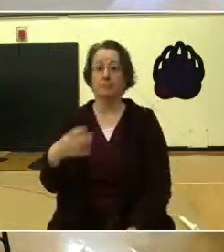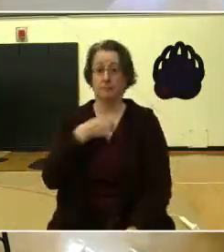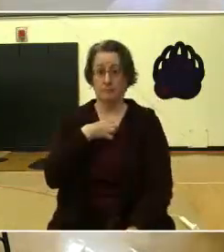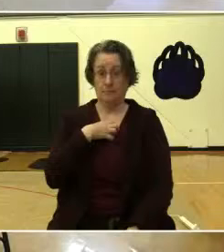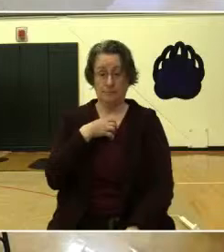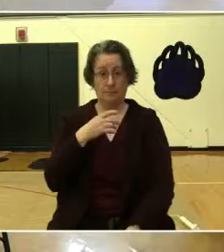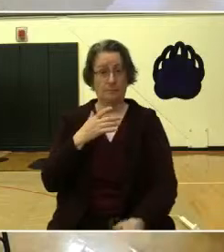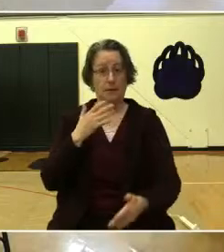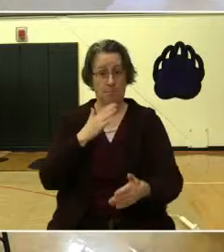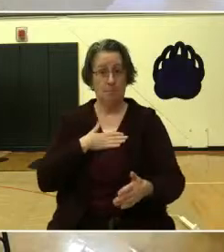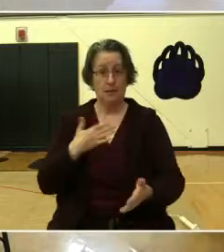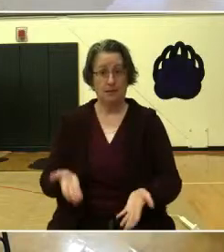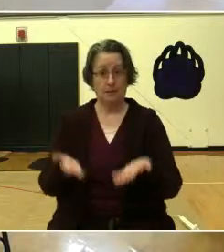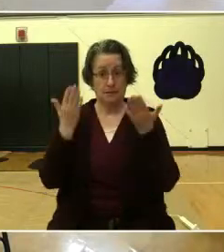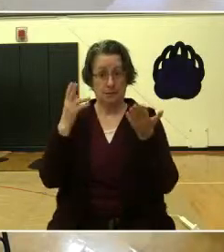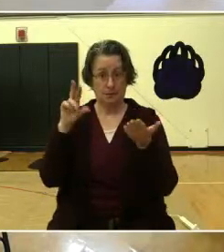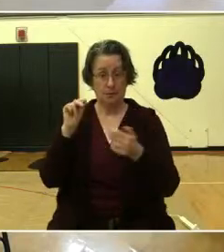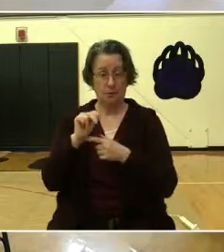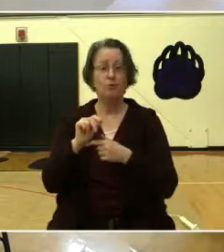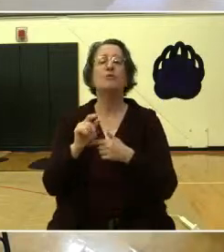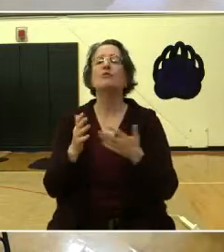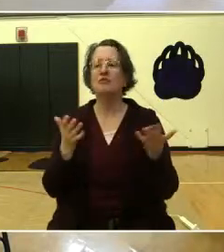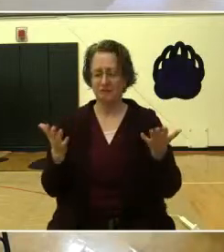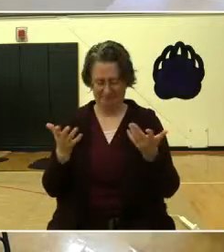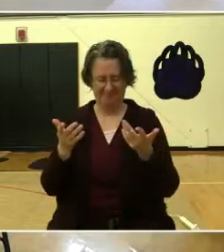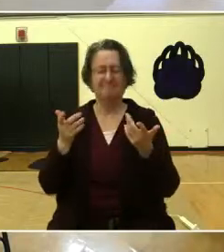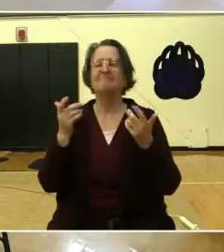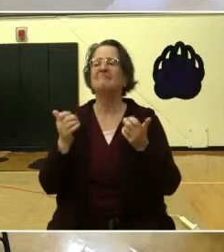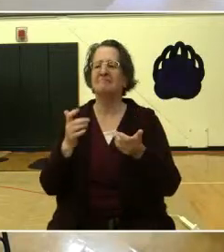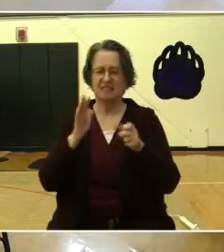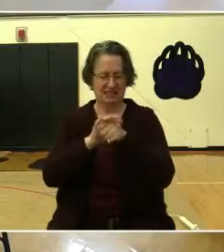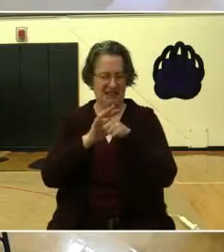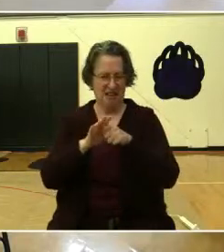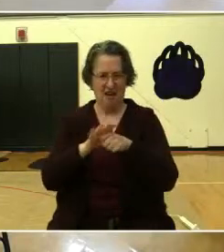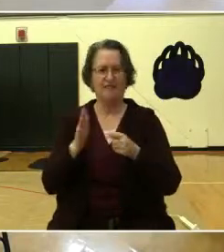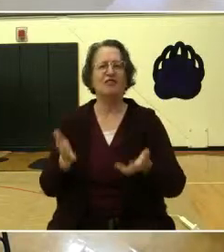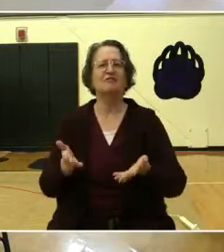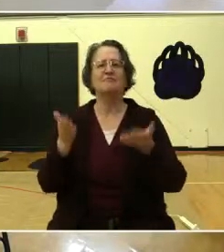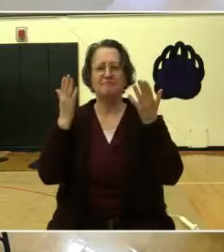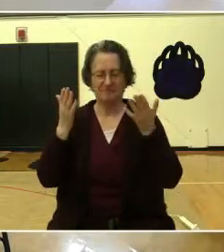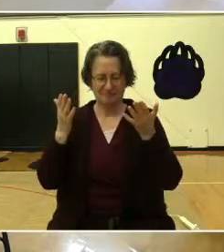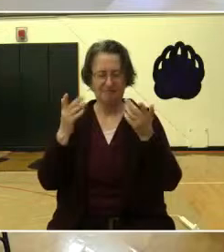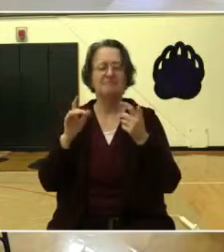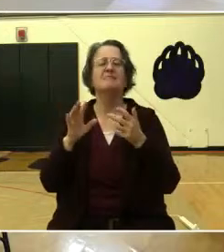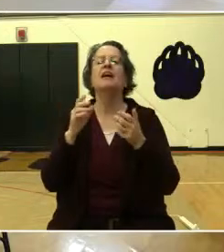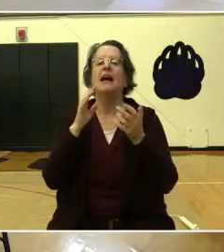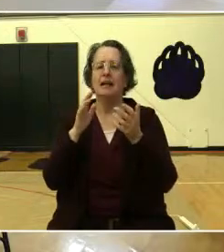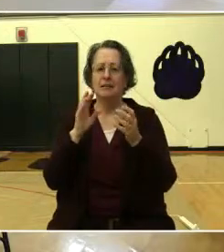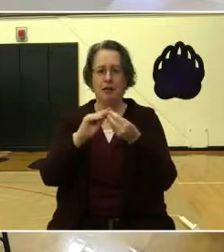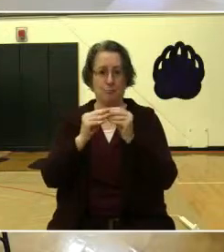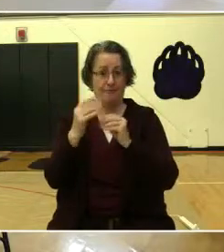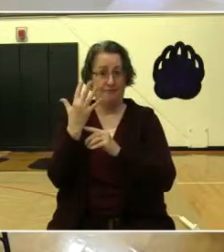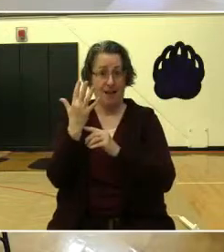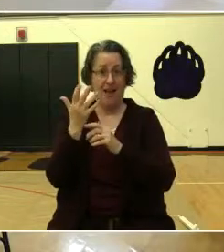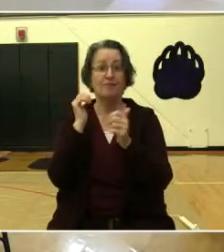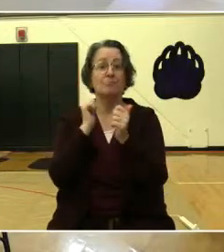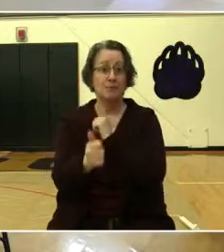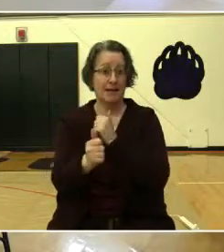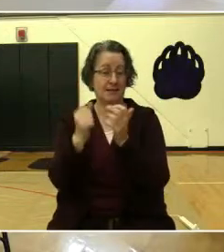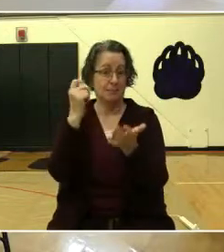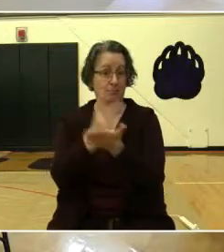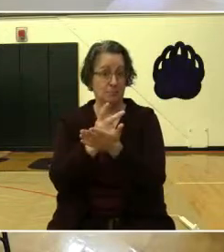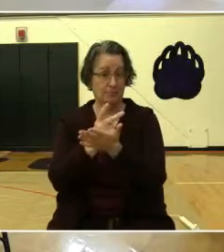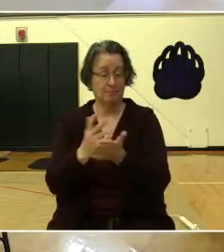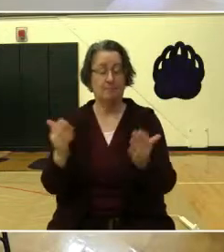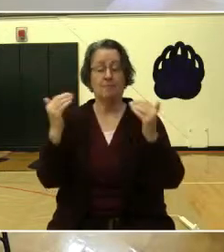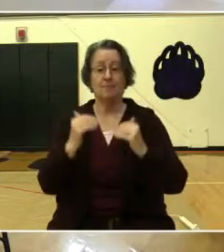please rise and say nay the eyes appear to have it the eyes do have it and you've adopted Article Five for article